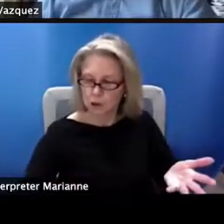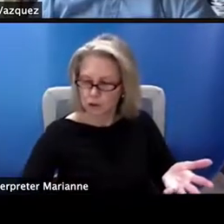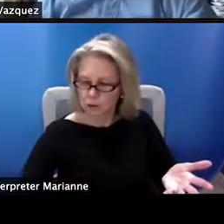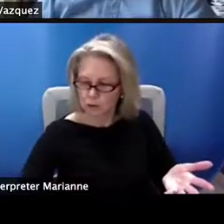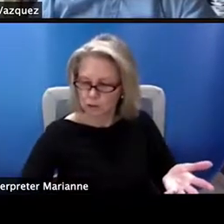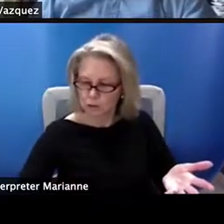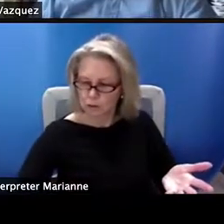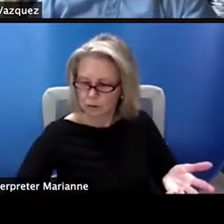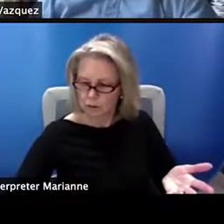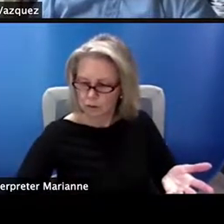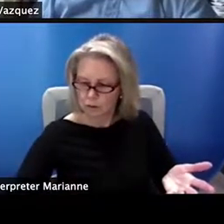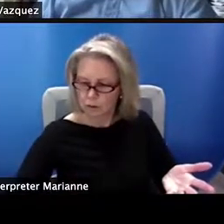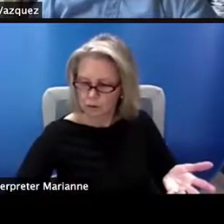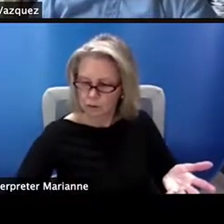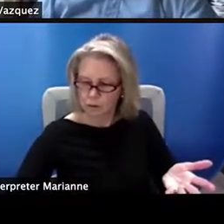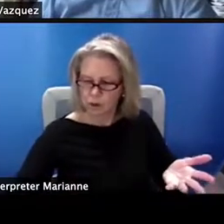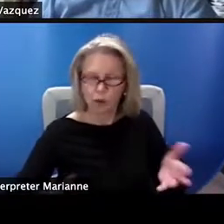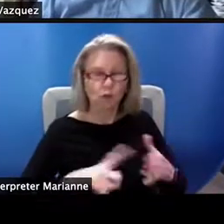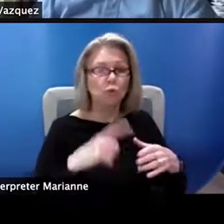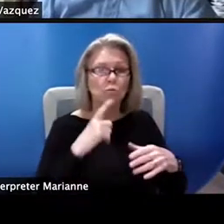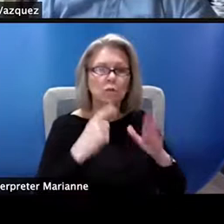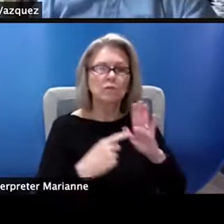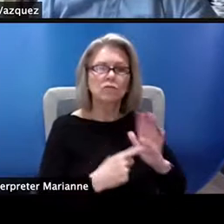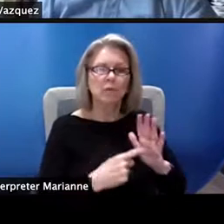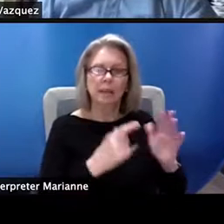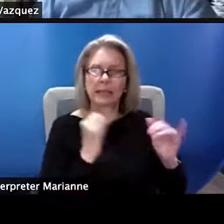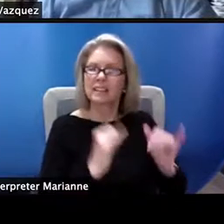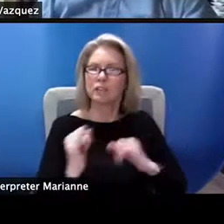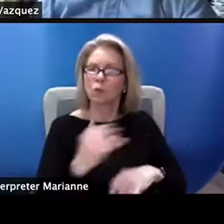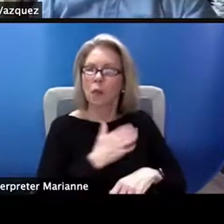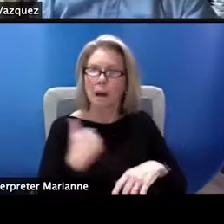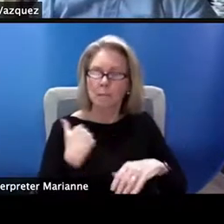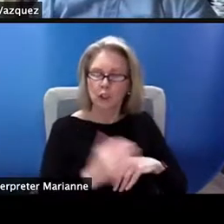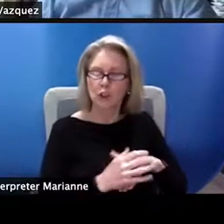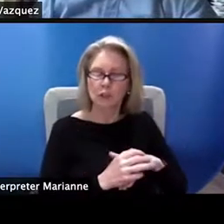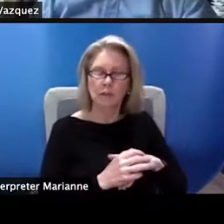to showcase and foreground the individual members?